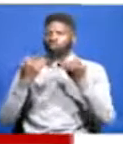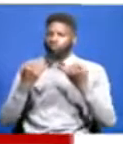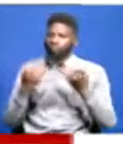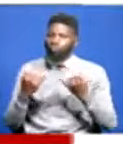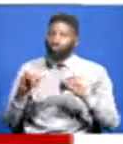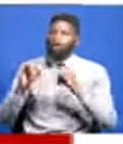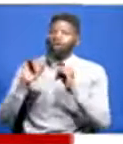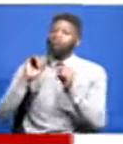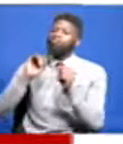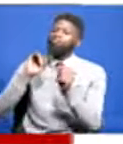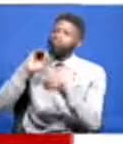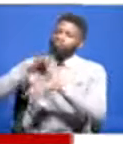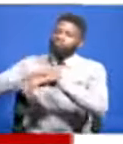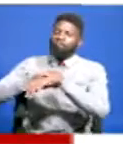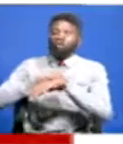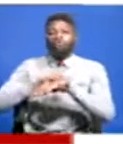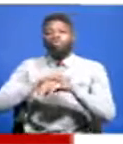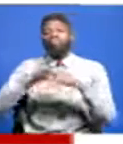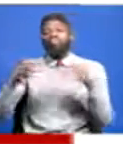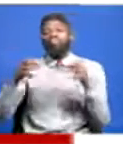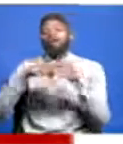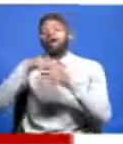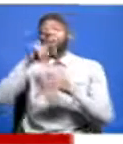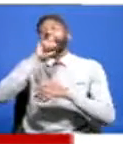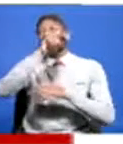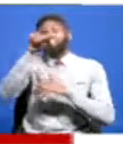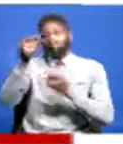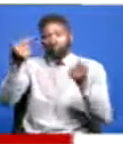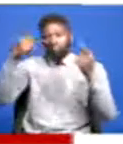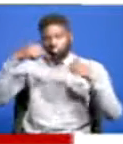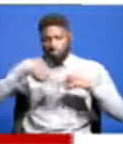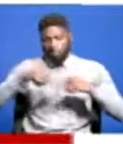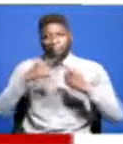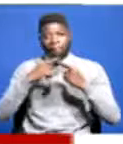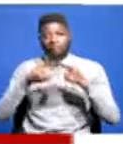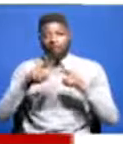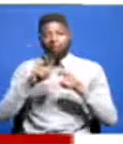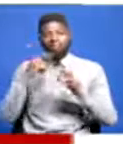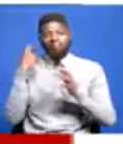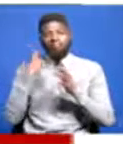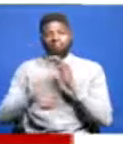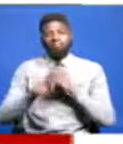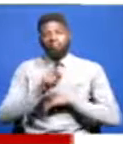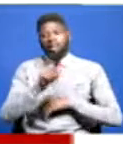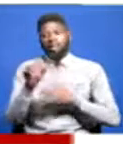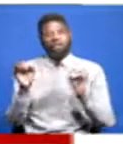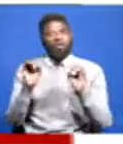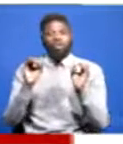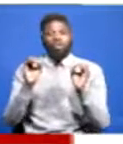pay taxes, a fair share of taxes in Kenya. Mm-hmm. And that is a worldwide problem. It's not only a Kenyan